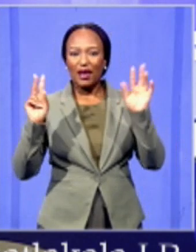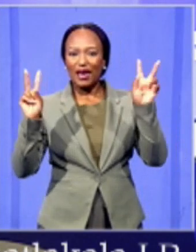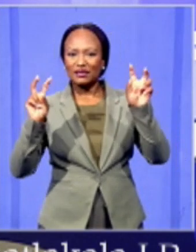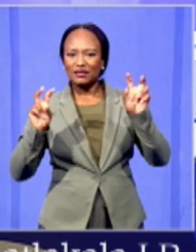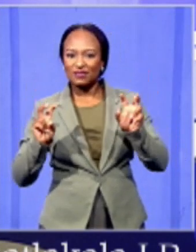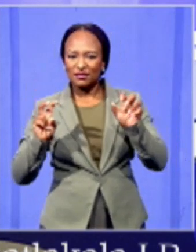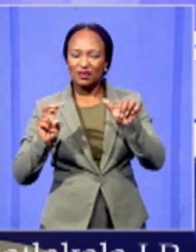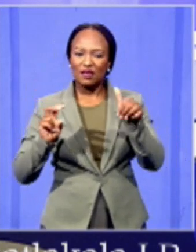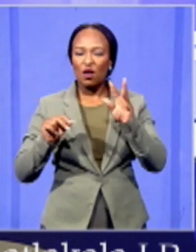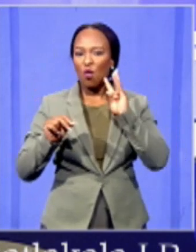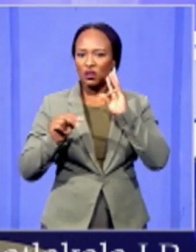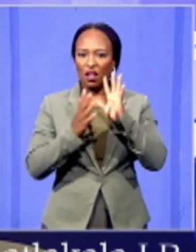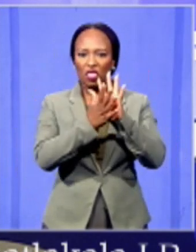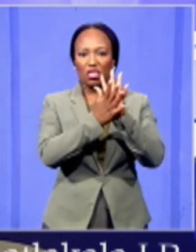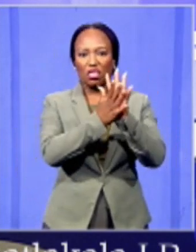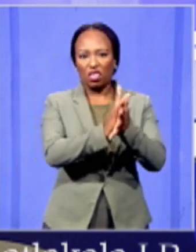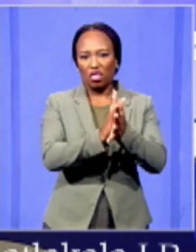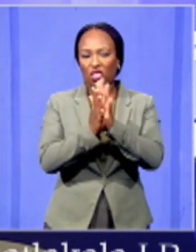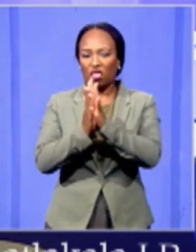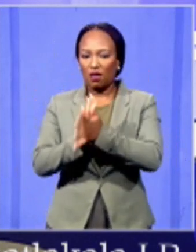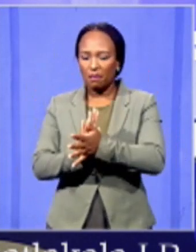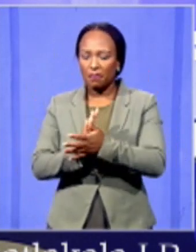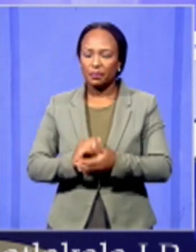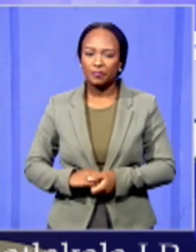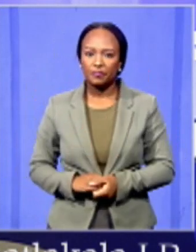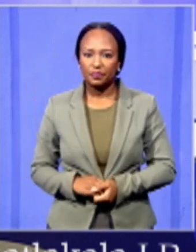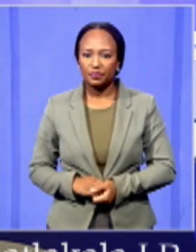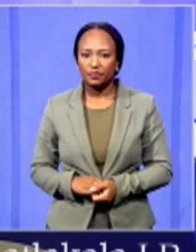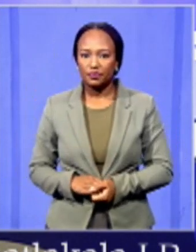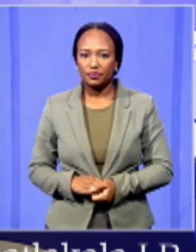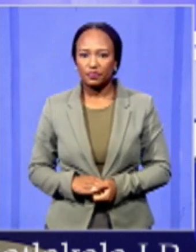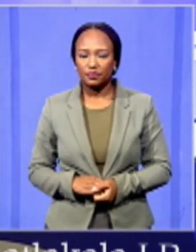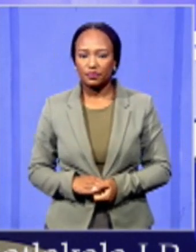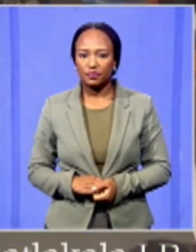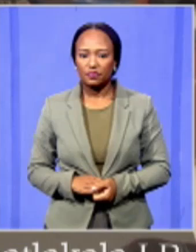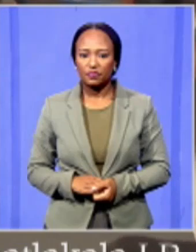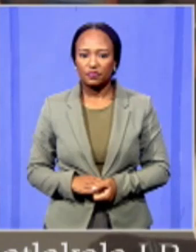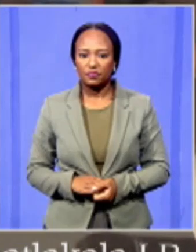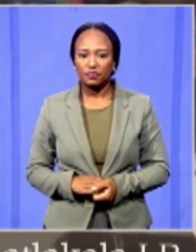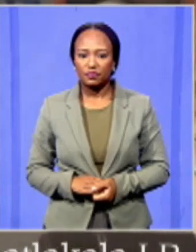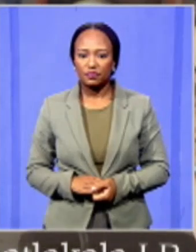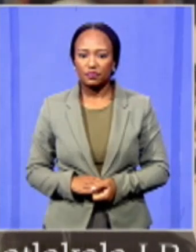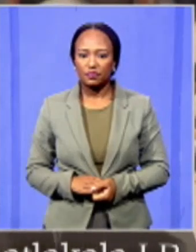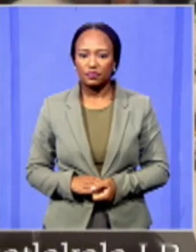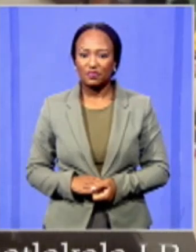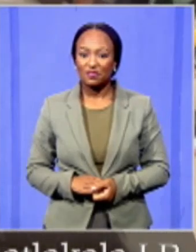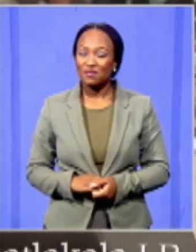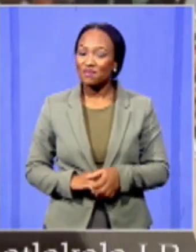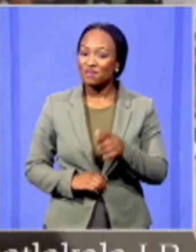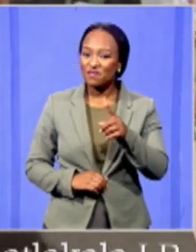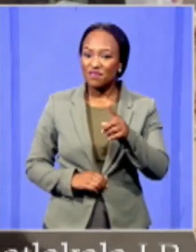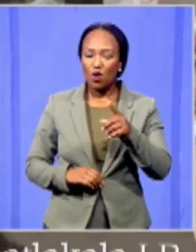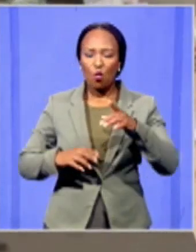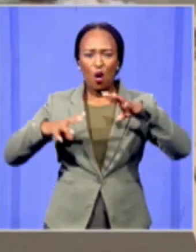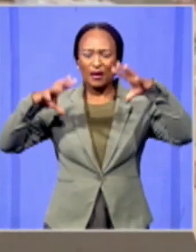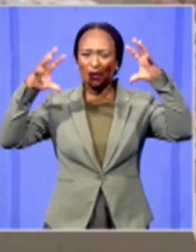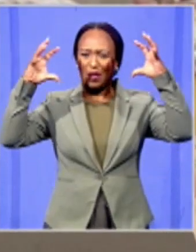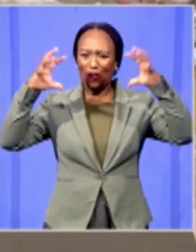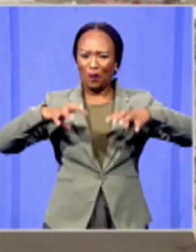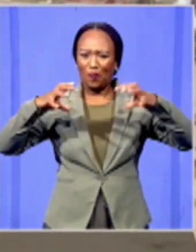mangwe le ditirelo tše dingwe tša setšhaba le tšona di amegile. Ledimo la Matlakadibe le tlogetse badudi ba bantši motseng